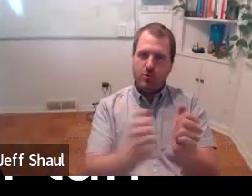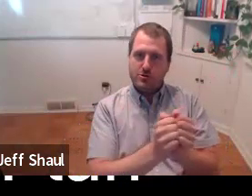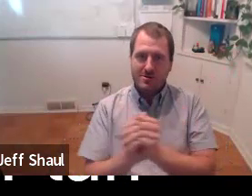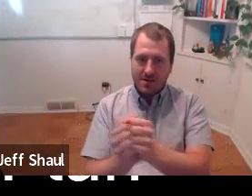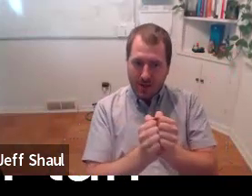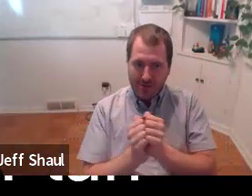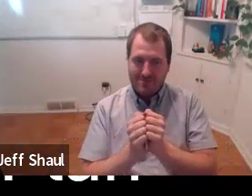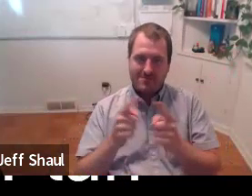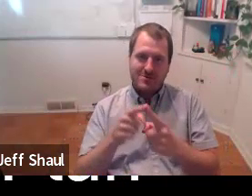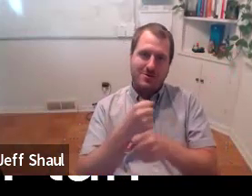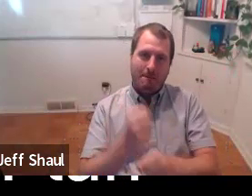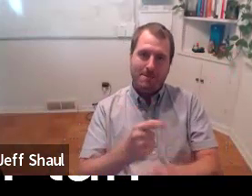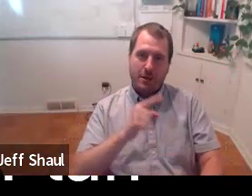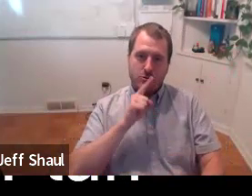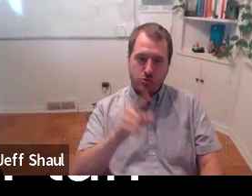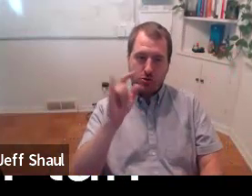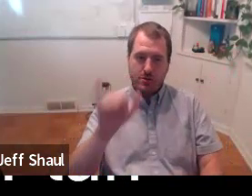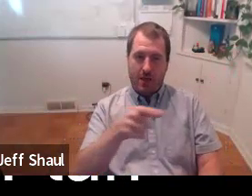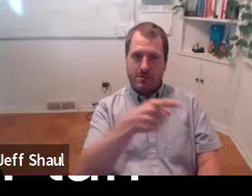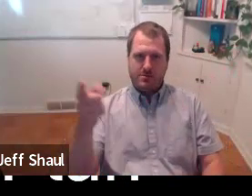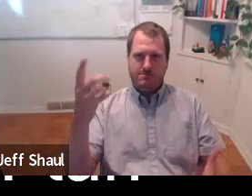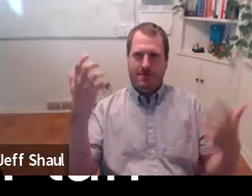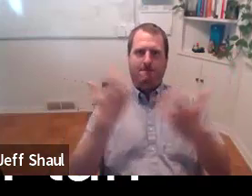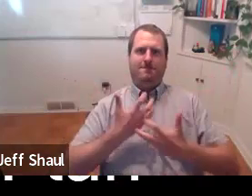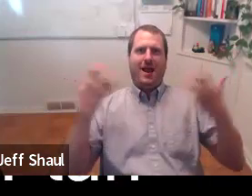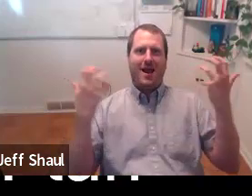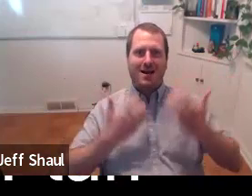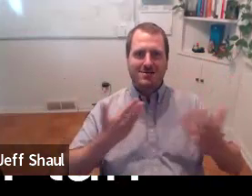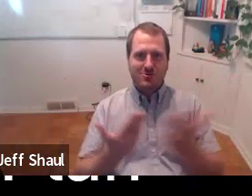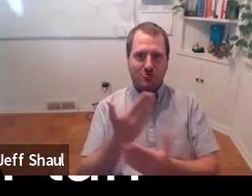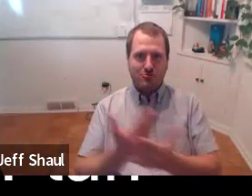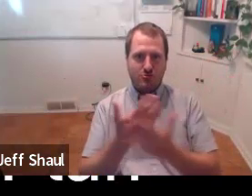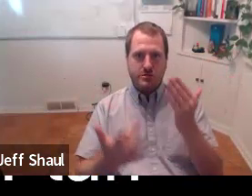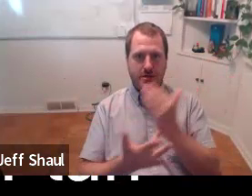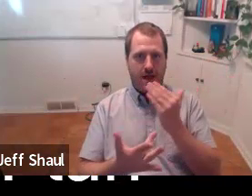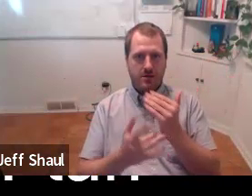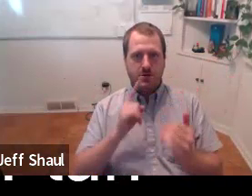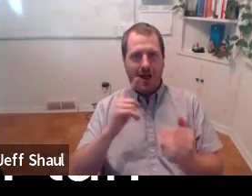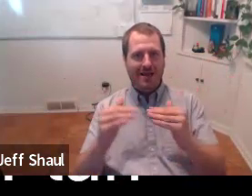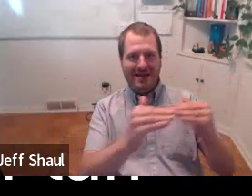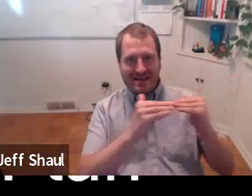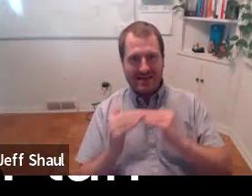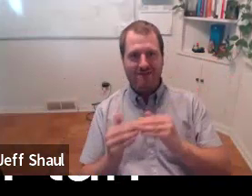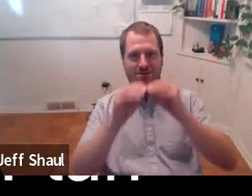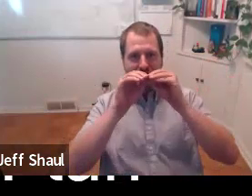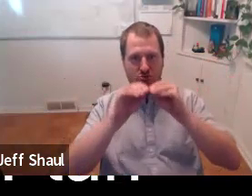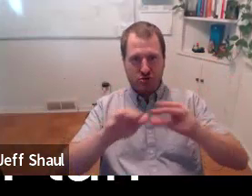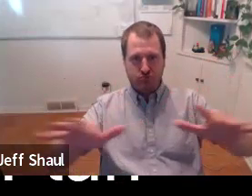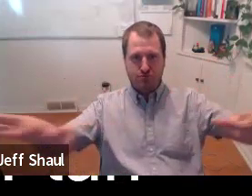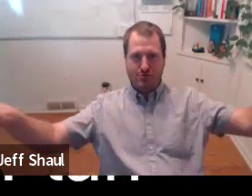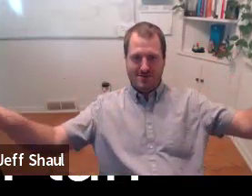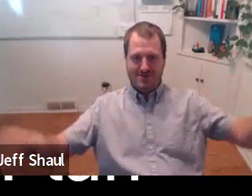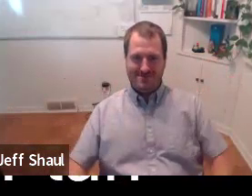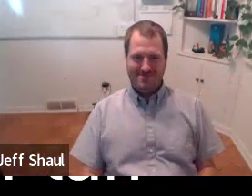We need to work together to make sure that these amazing new technologies are